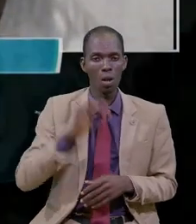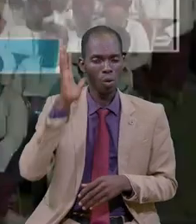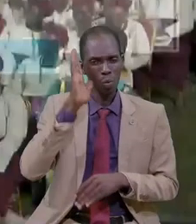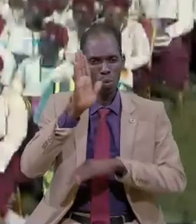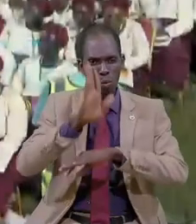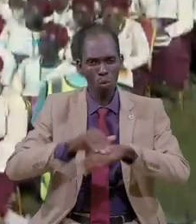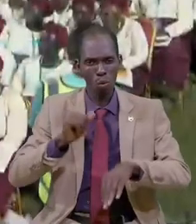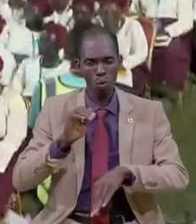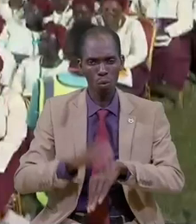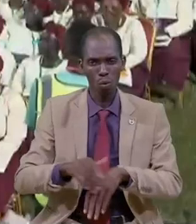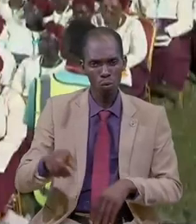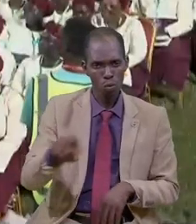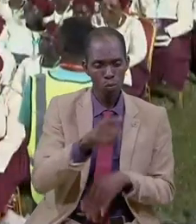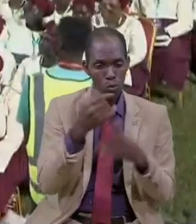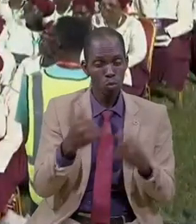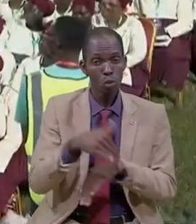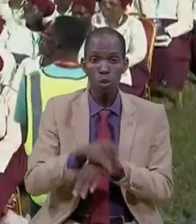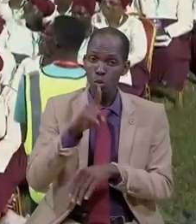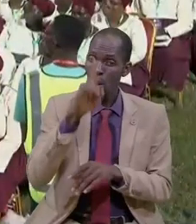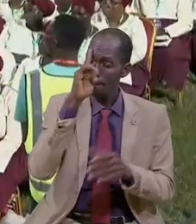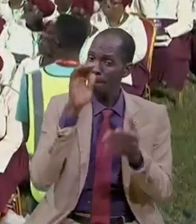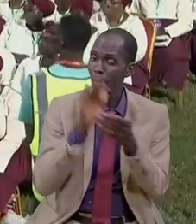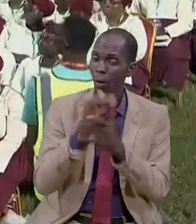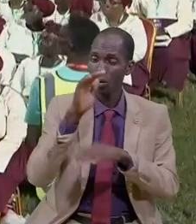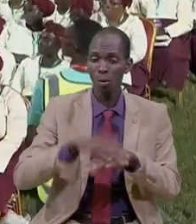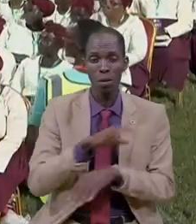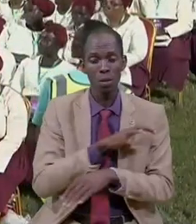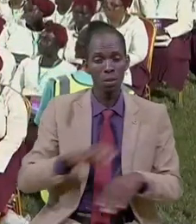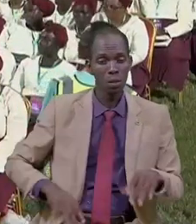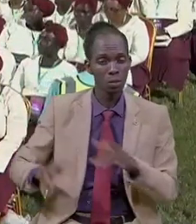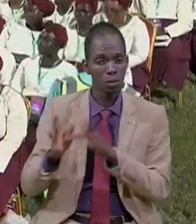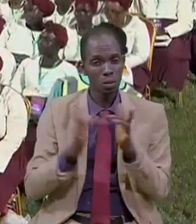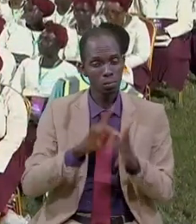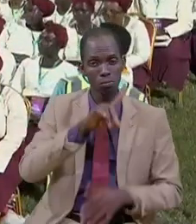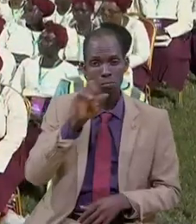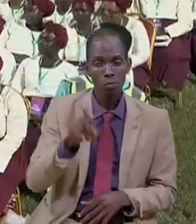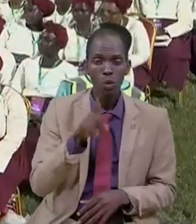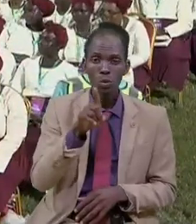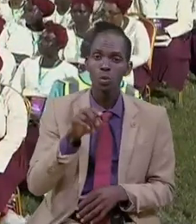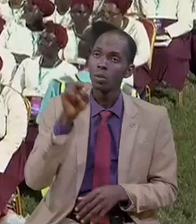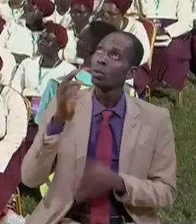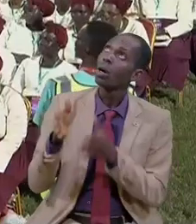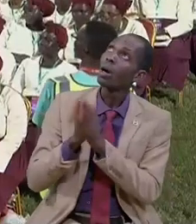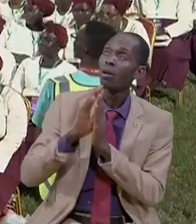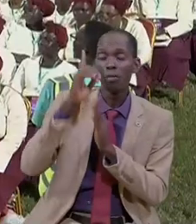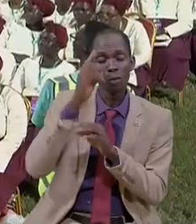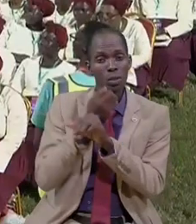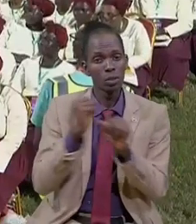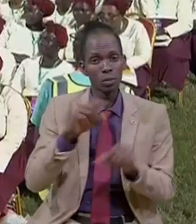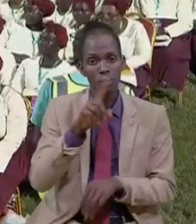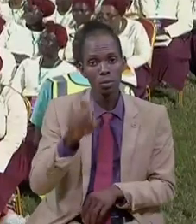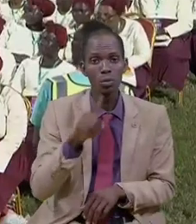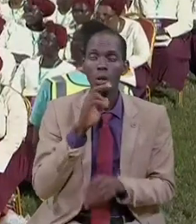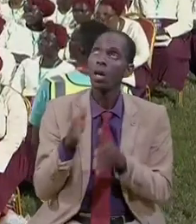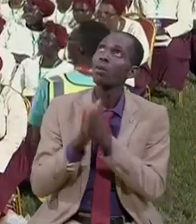ce soir. You believe on the Lord Jesus Christ. Tu crois au Seigneur Jésus-Christ. You're asking for salvation. Tu demandes le salut. You're asking for a change of